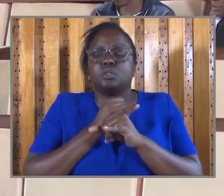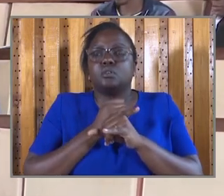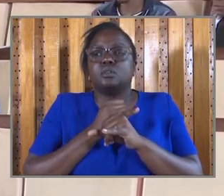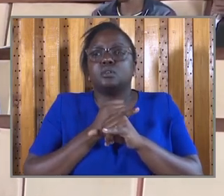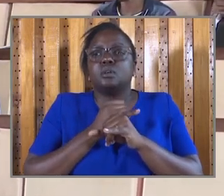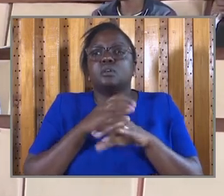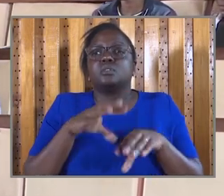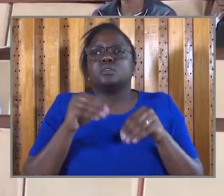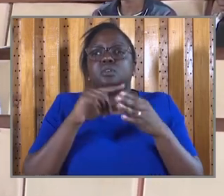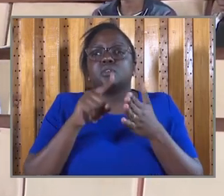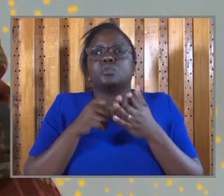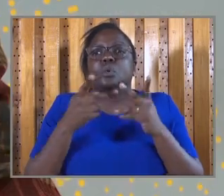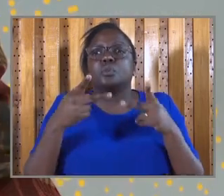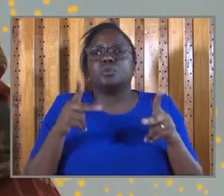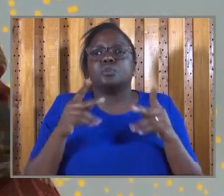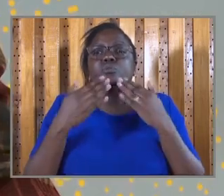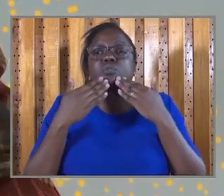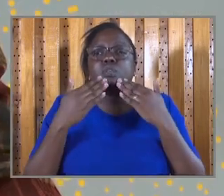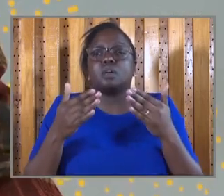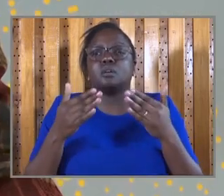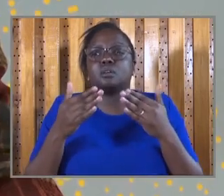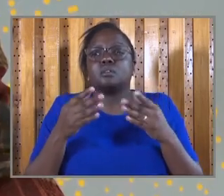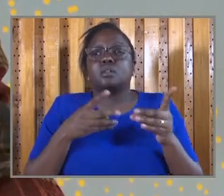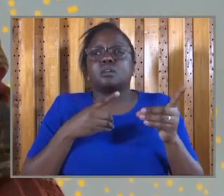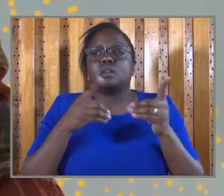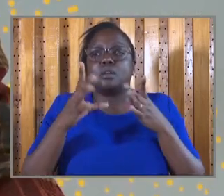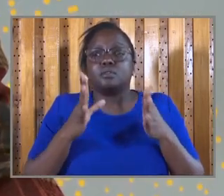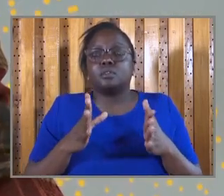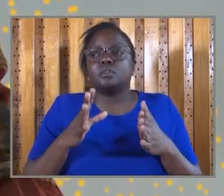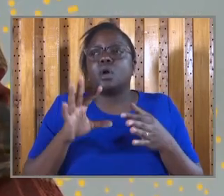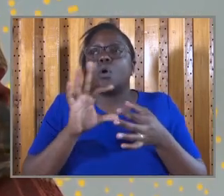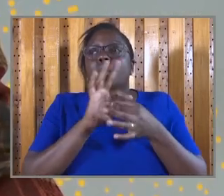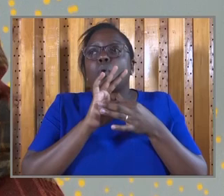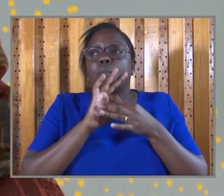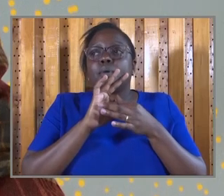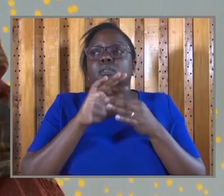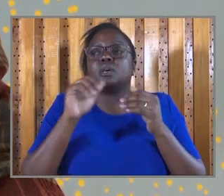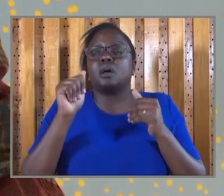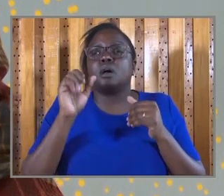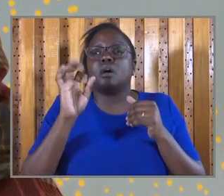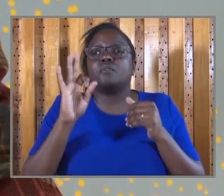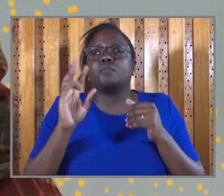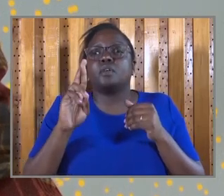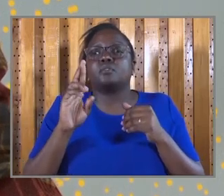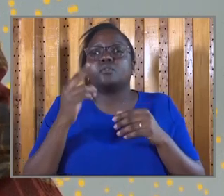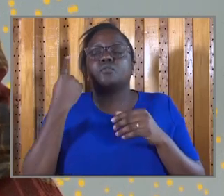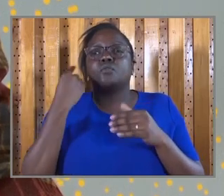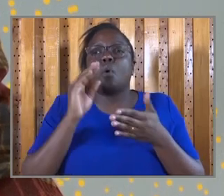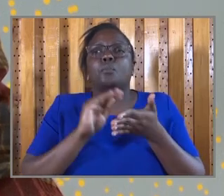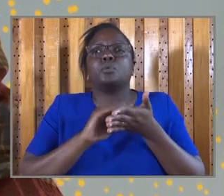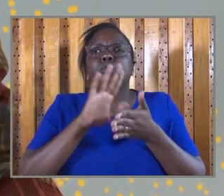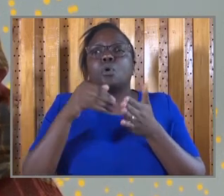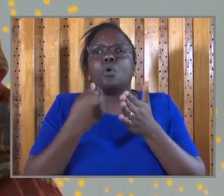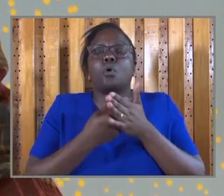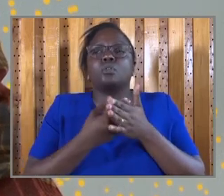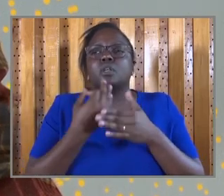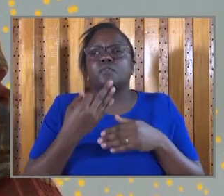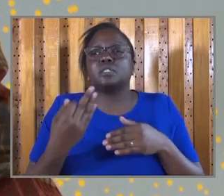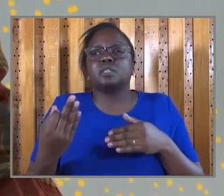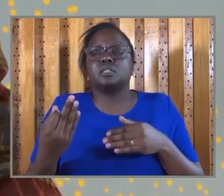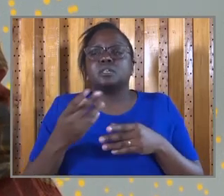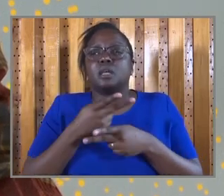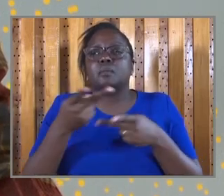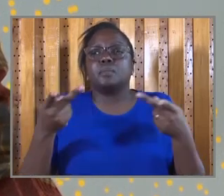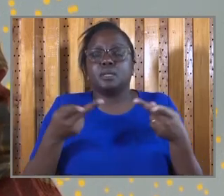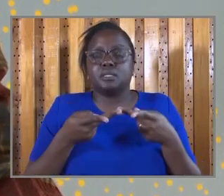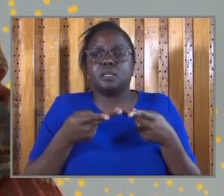May I take this also opportunity to thank the director, Corporate Affairs, for putting all the facilities in